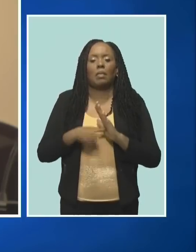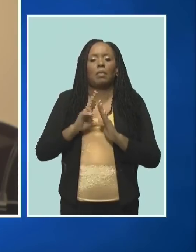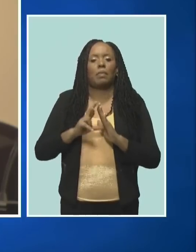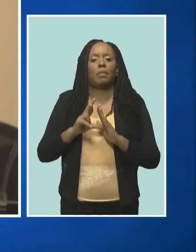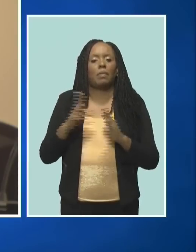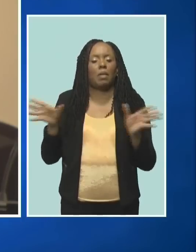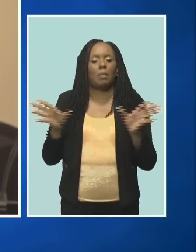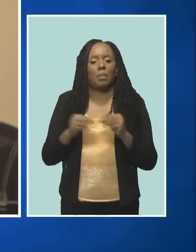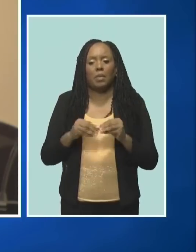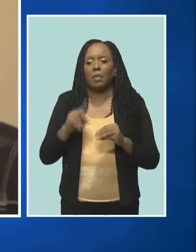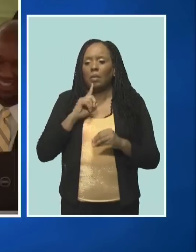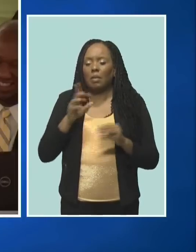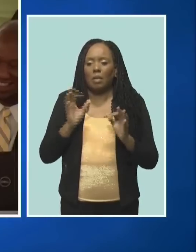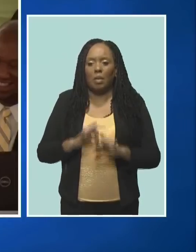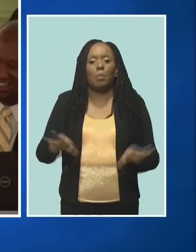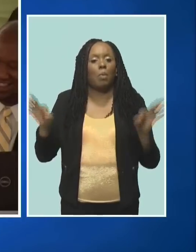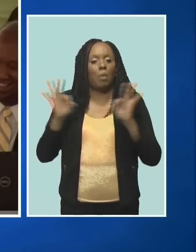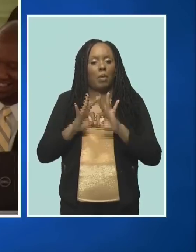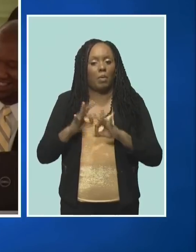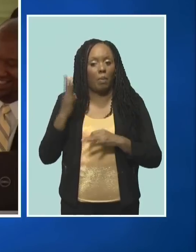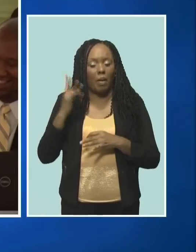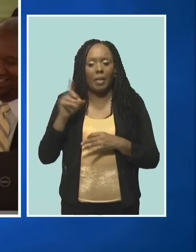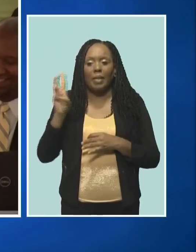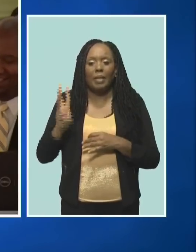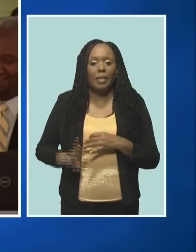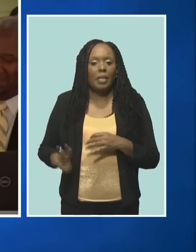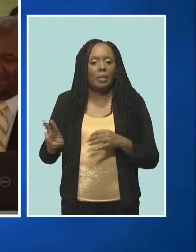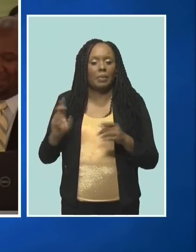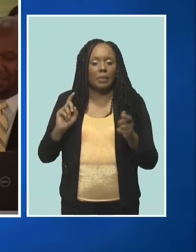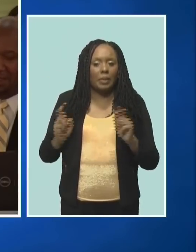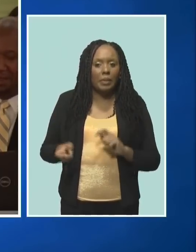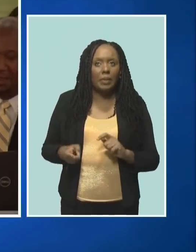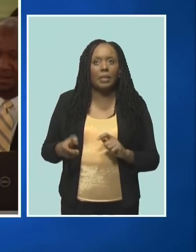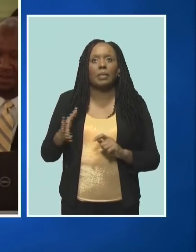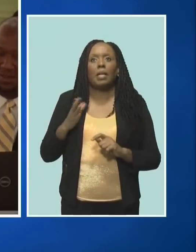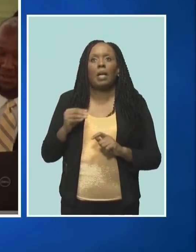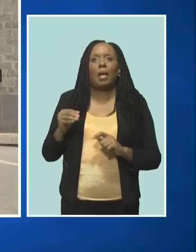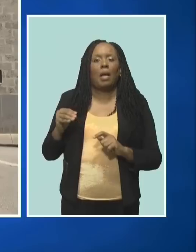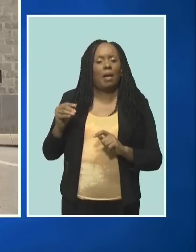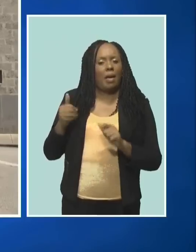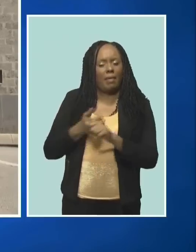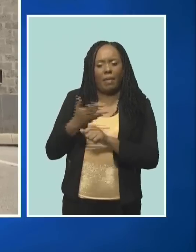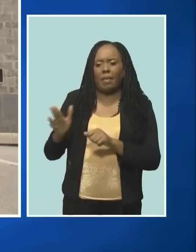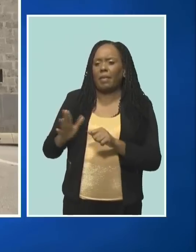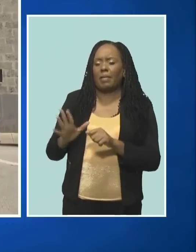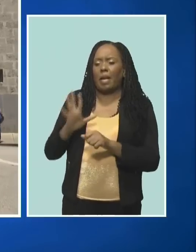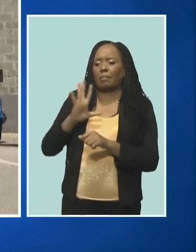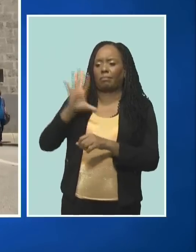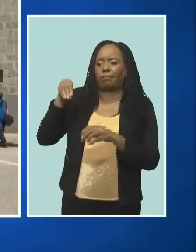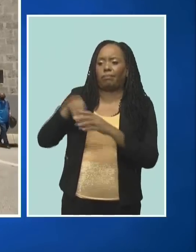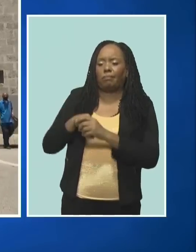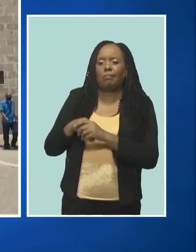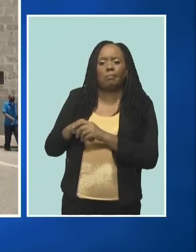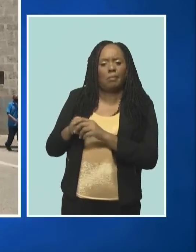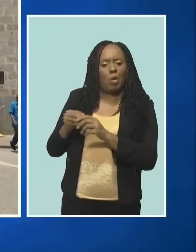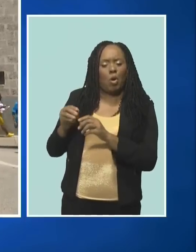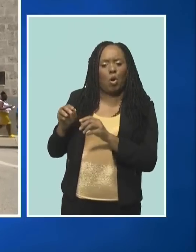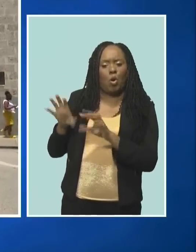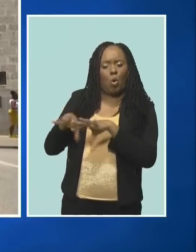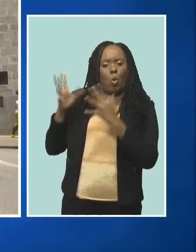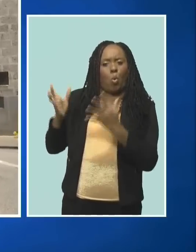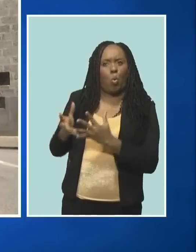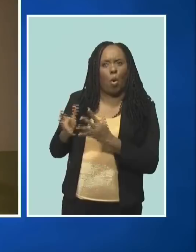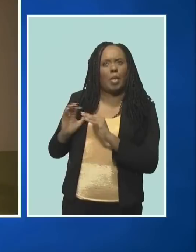opportune time in our development as climate change, globalization and competition are high on the agendas of Barbados and the region.